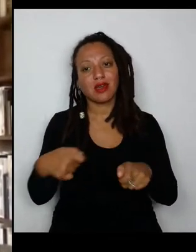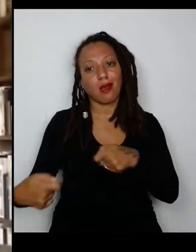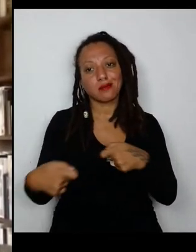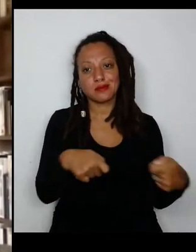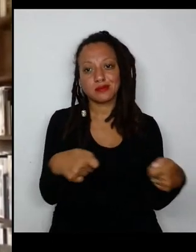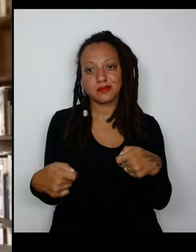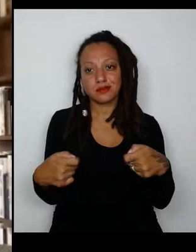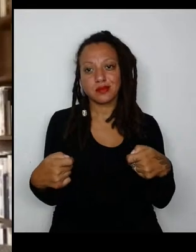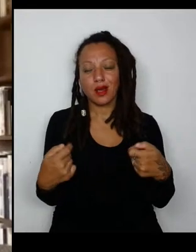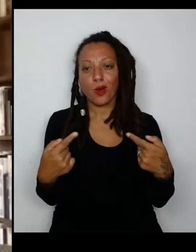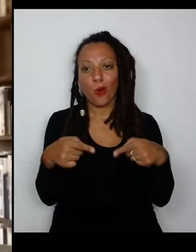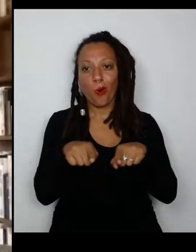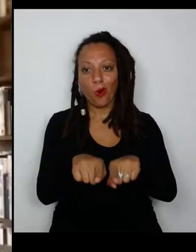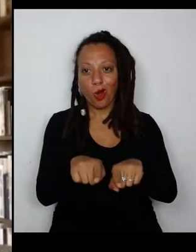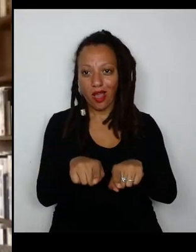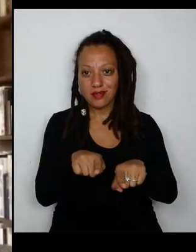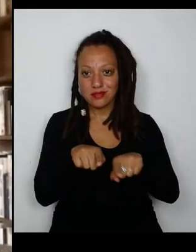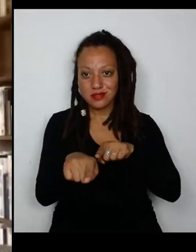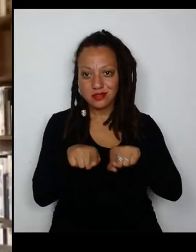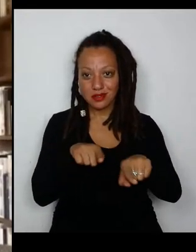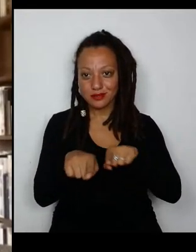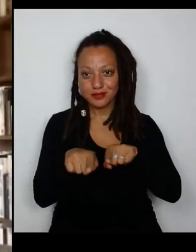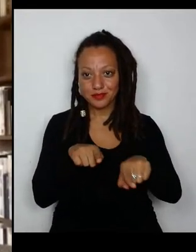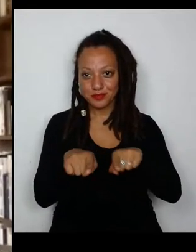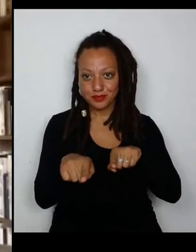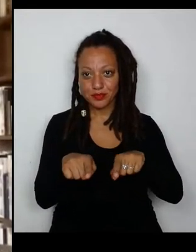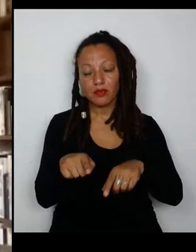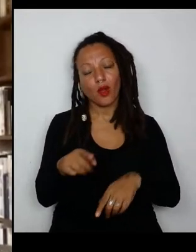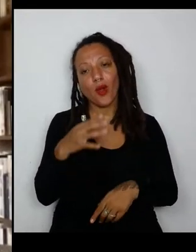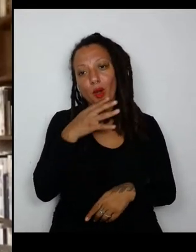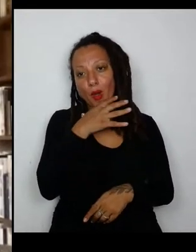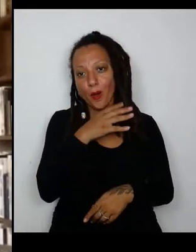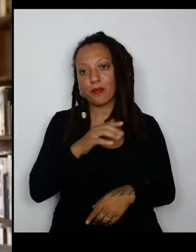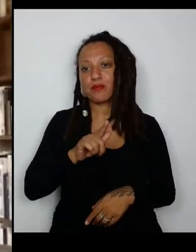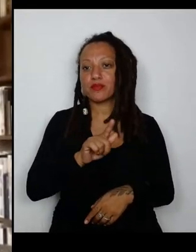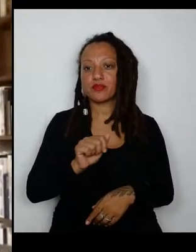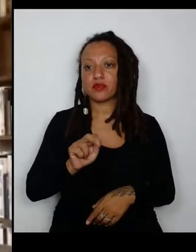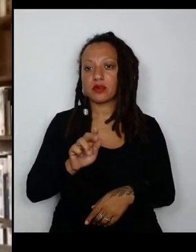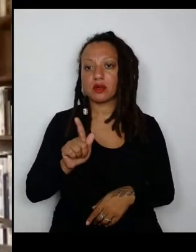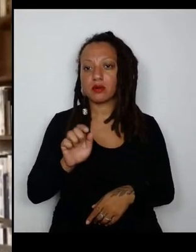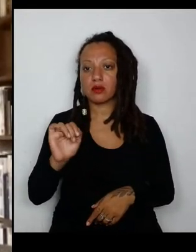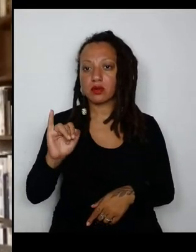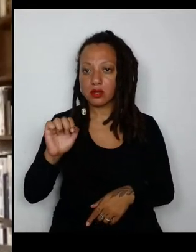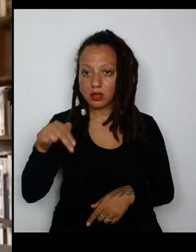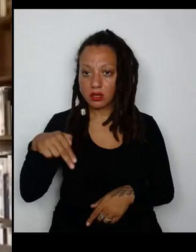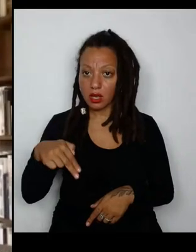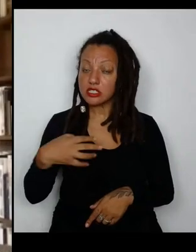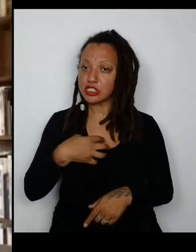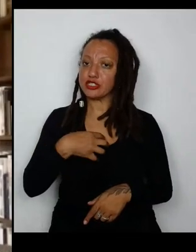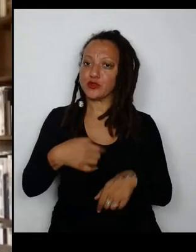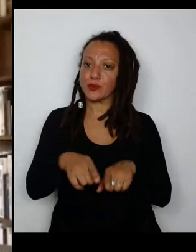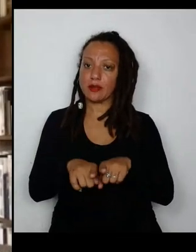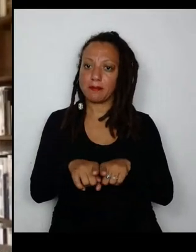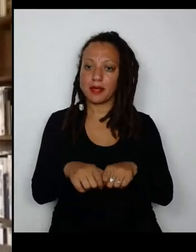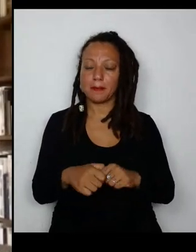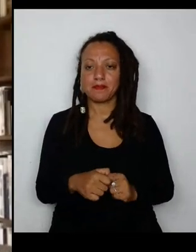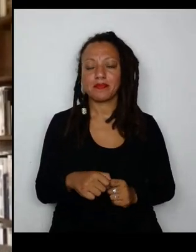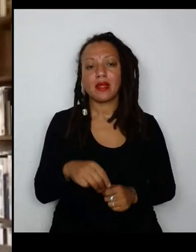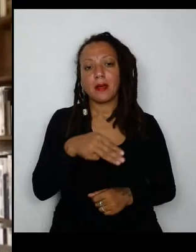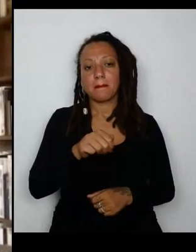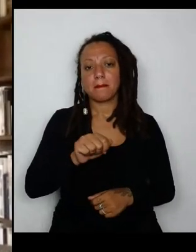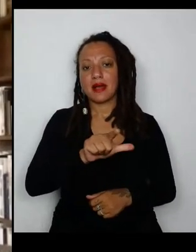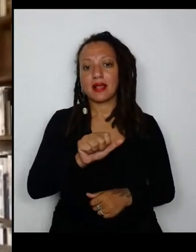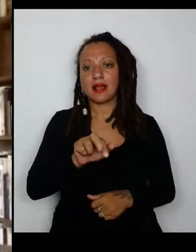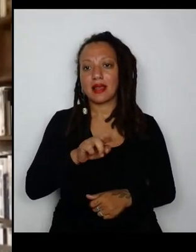and gaga certainly admired certain writers like mal me whom i talked about uh as well